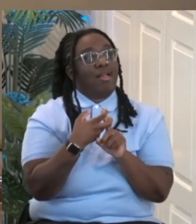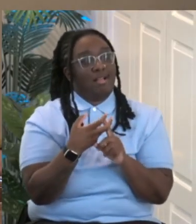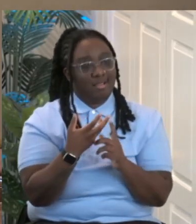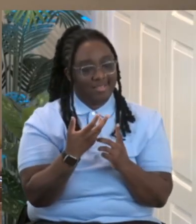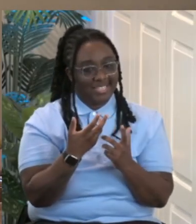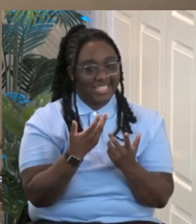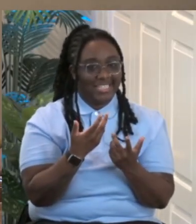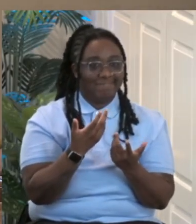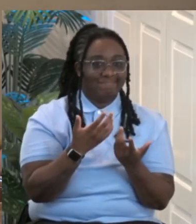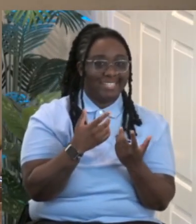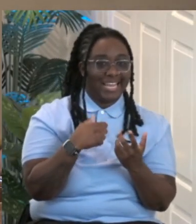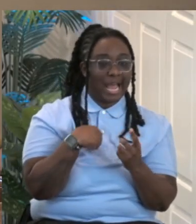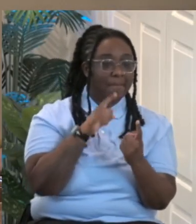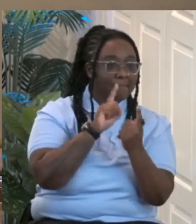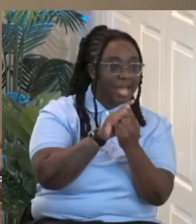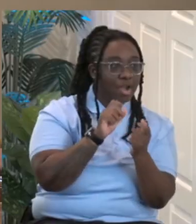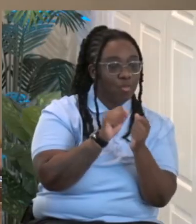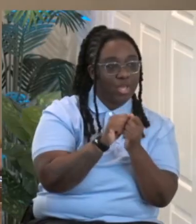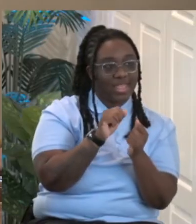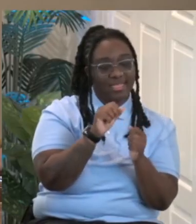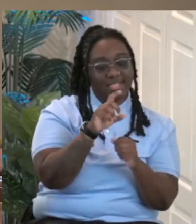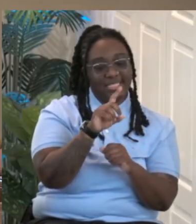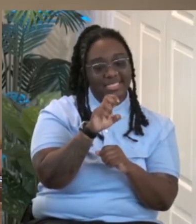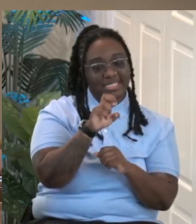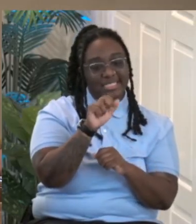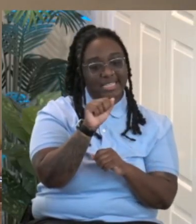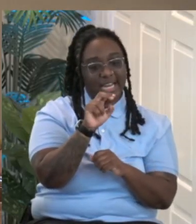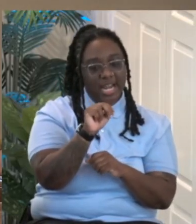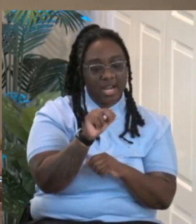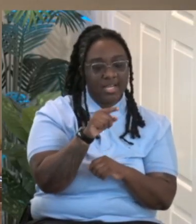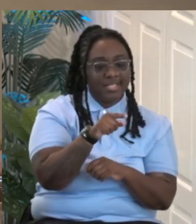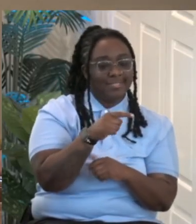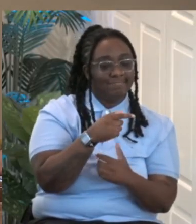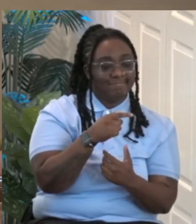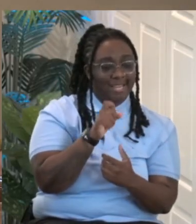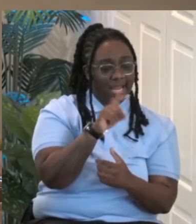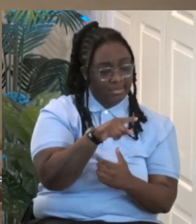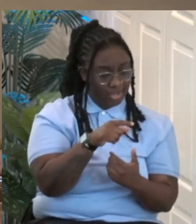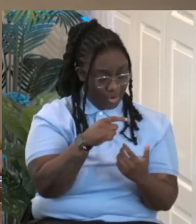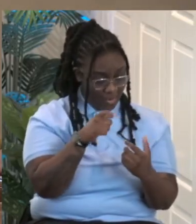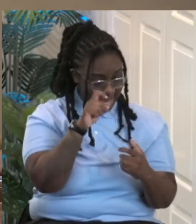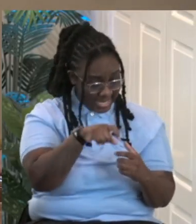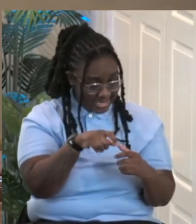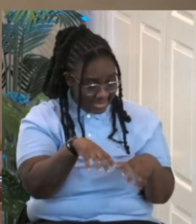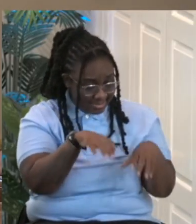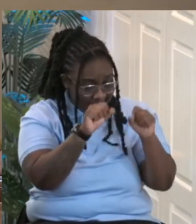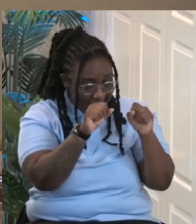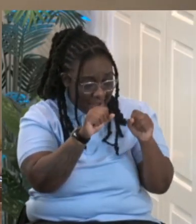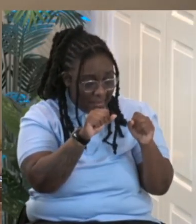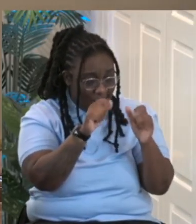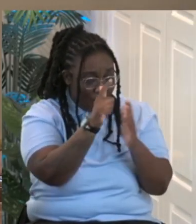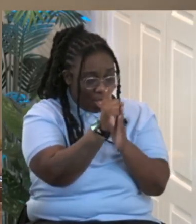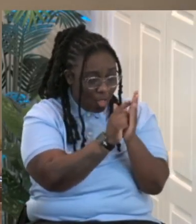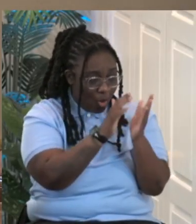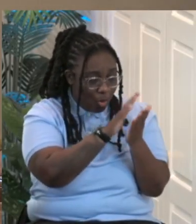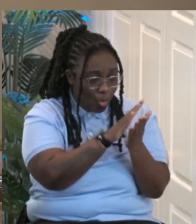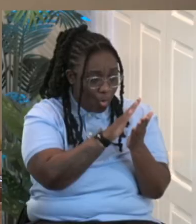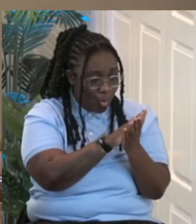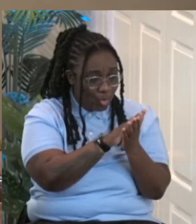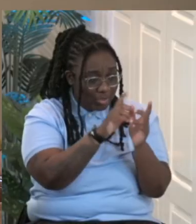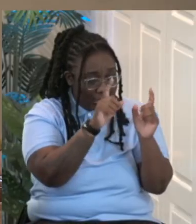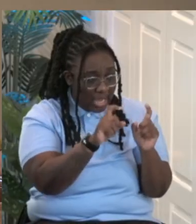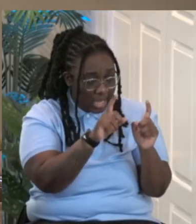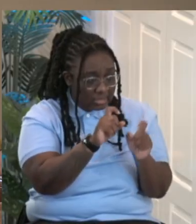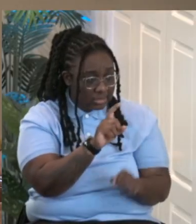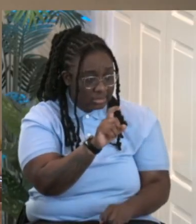to the dean, do I have to take the law school admissions test? He said, yes, you have to take the LSAT. He said, but we want to give you a